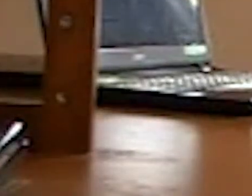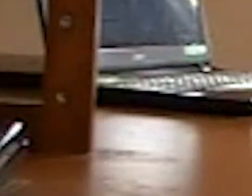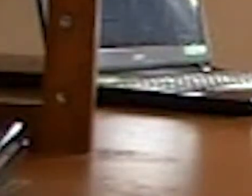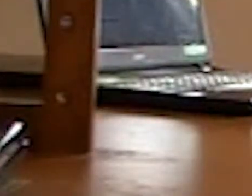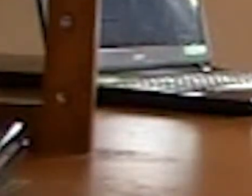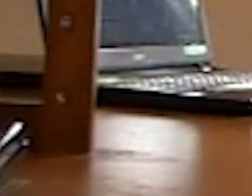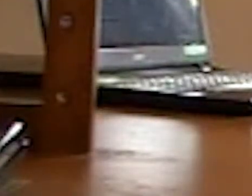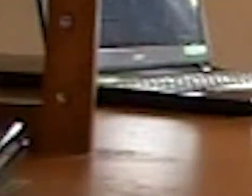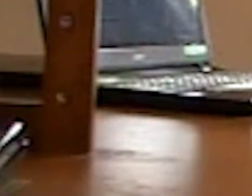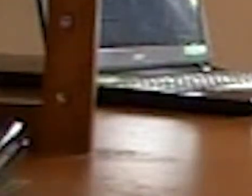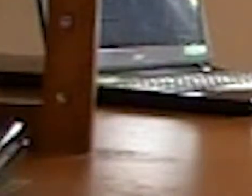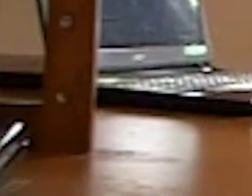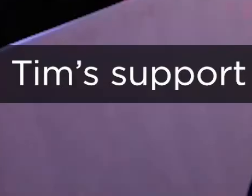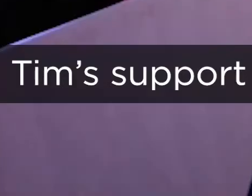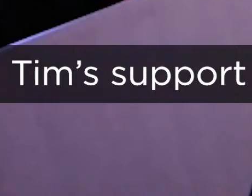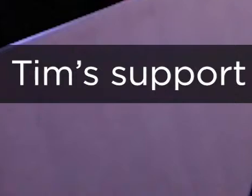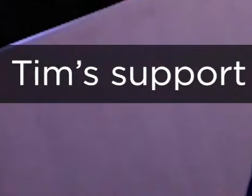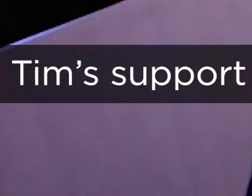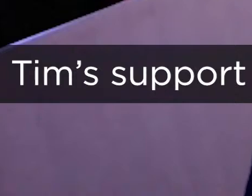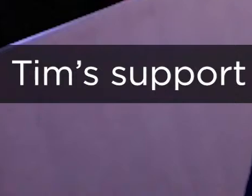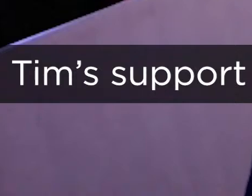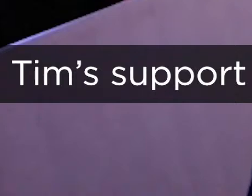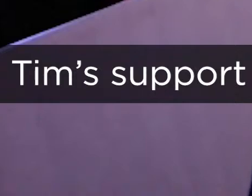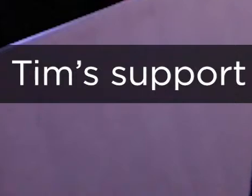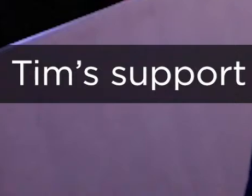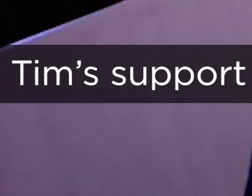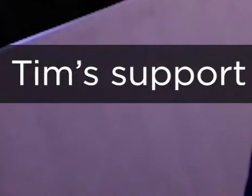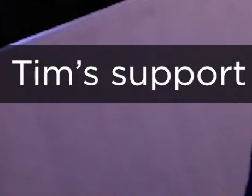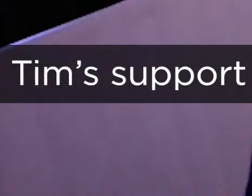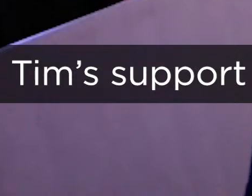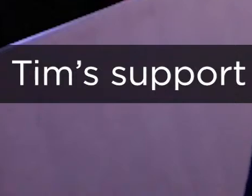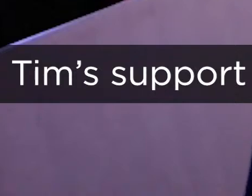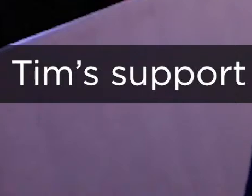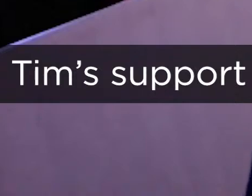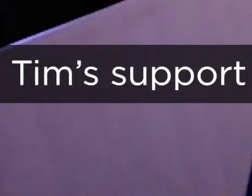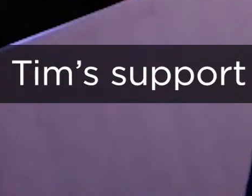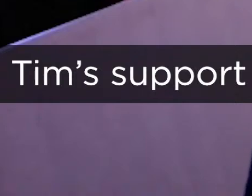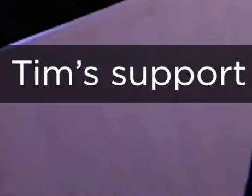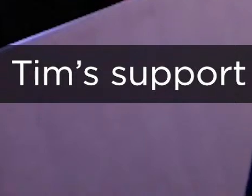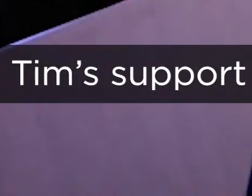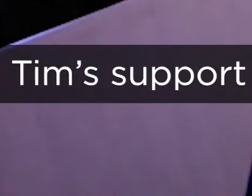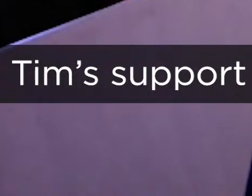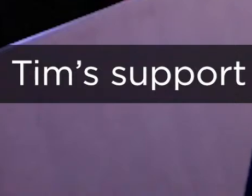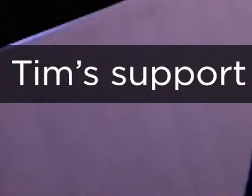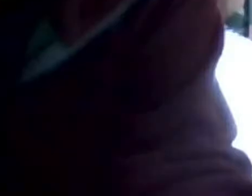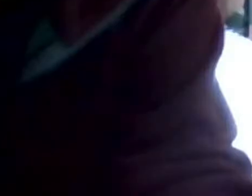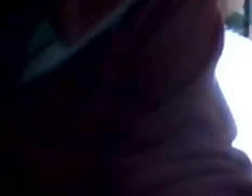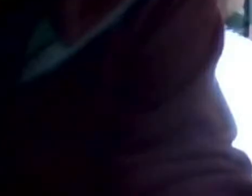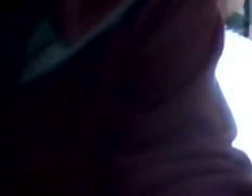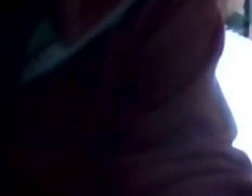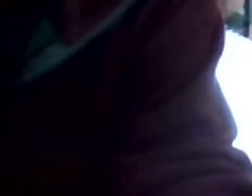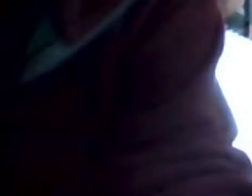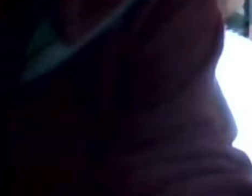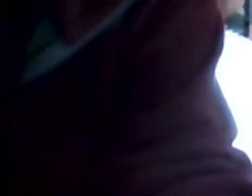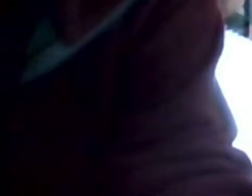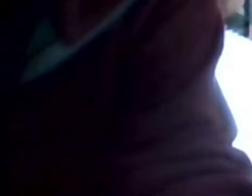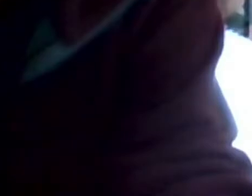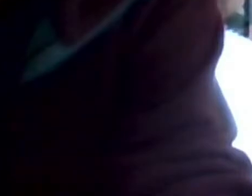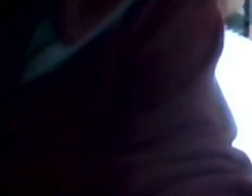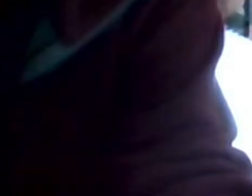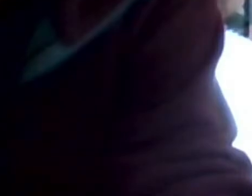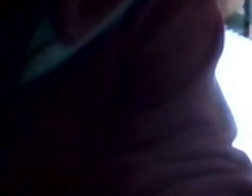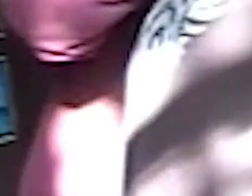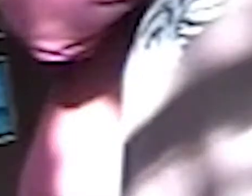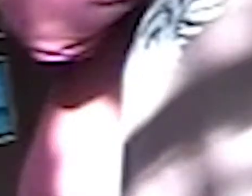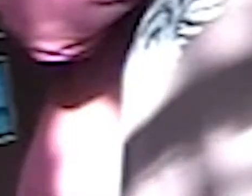support workers are my friends as well, because they facilitate my type-to-talk communication. It has been